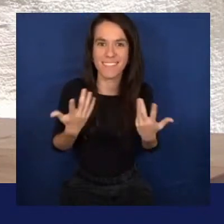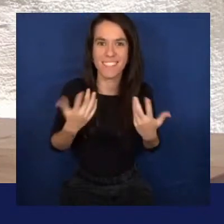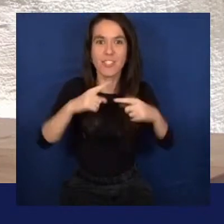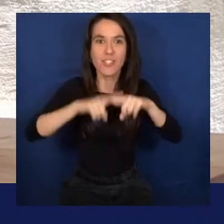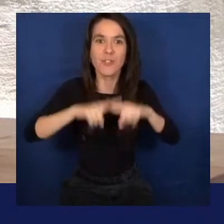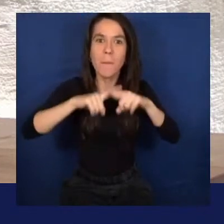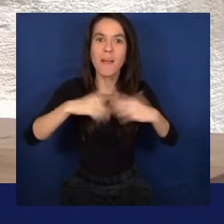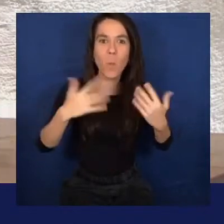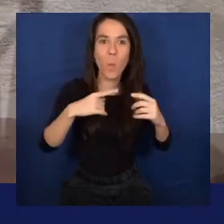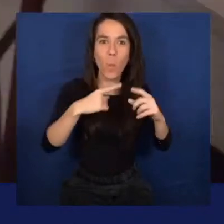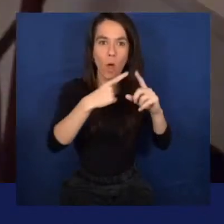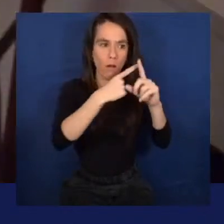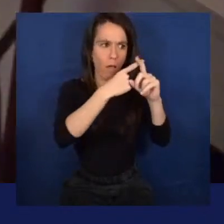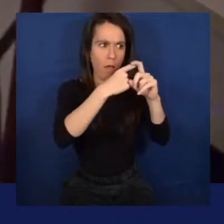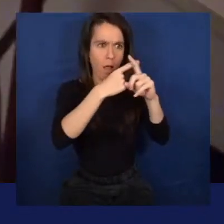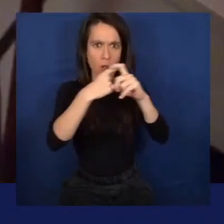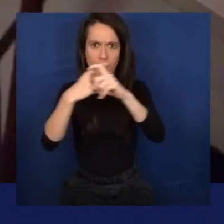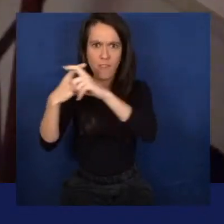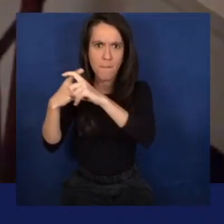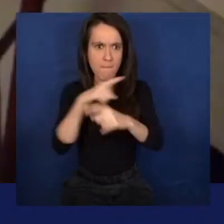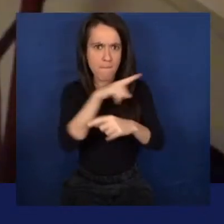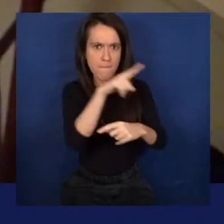depends on the problem you're solving.